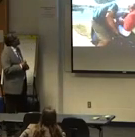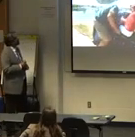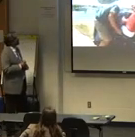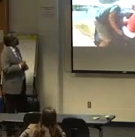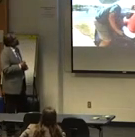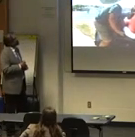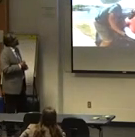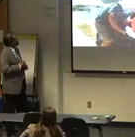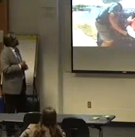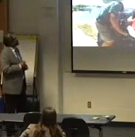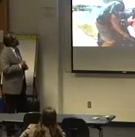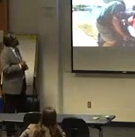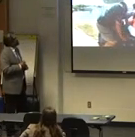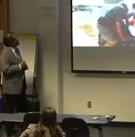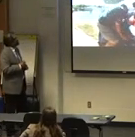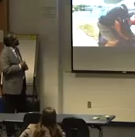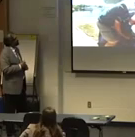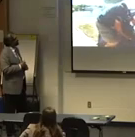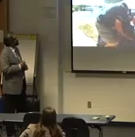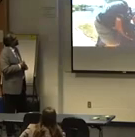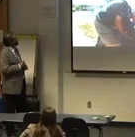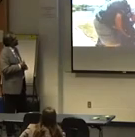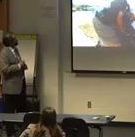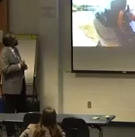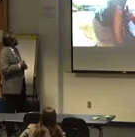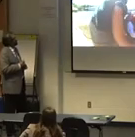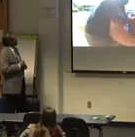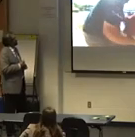It took three of us to basically get him up onto that ramp.